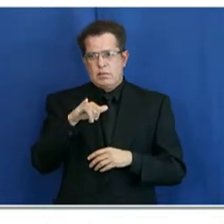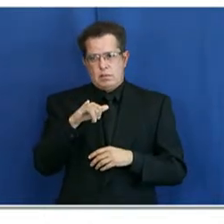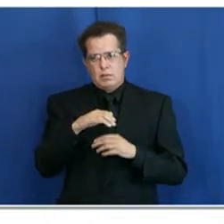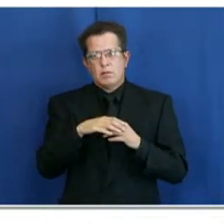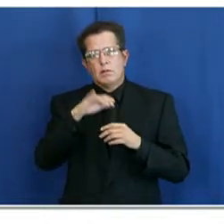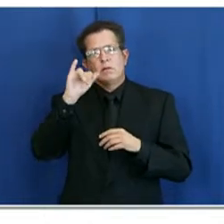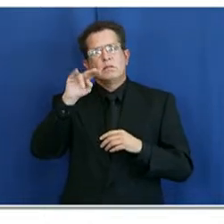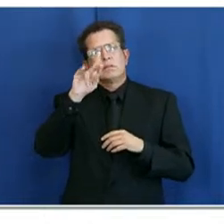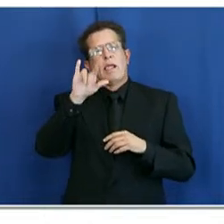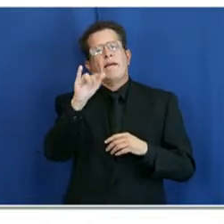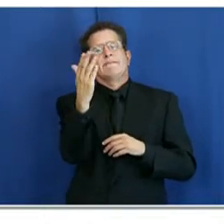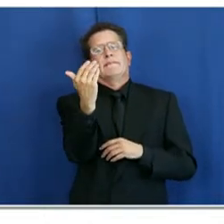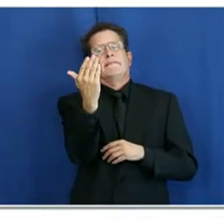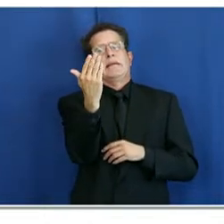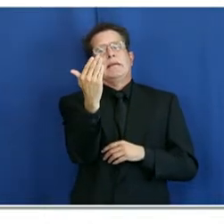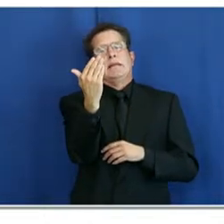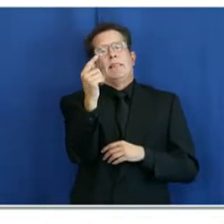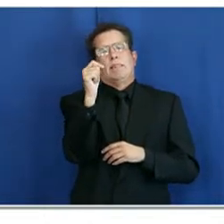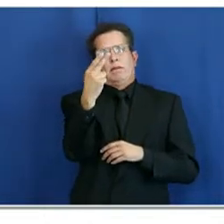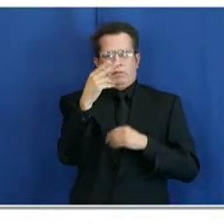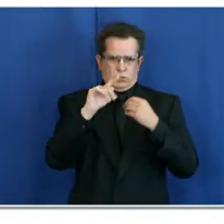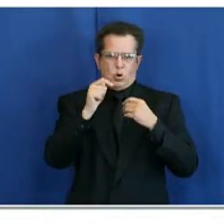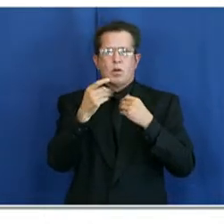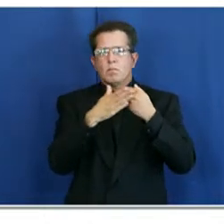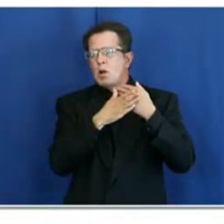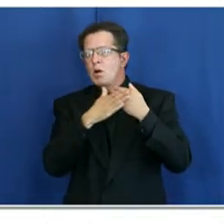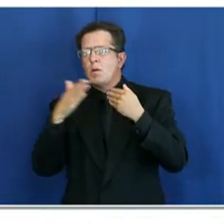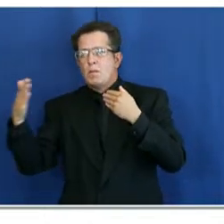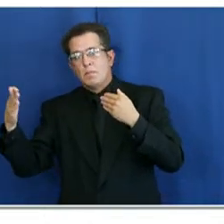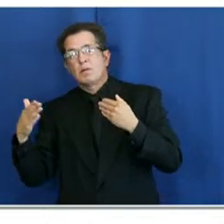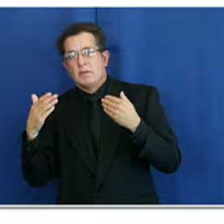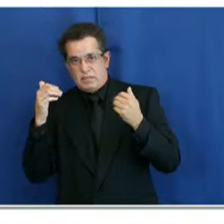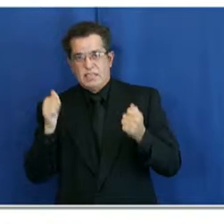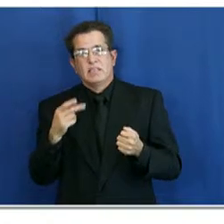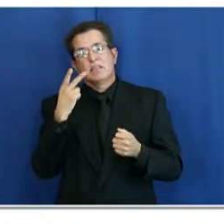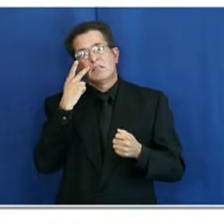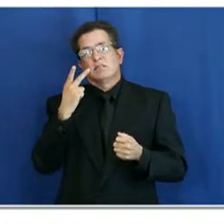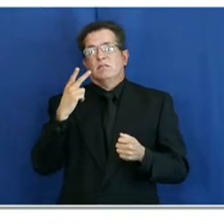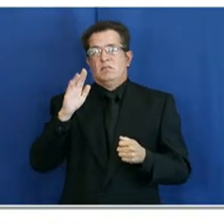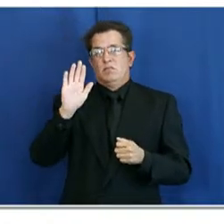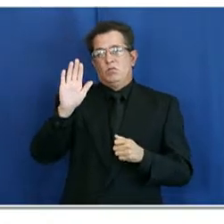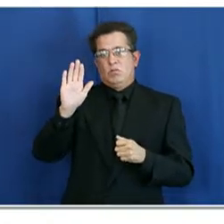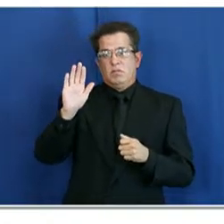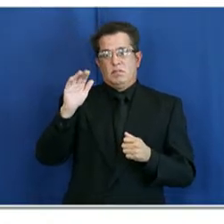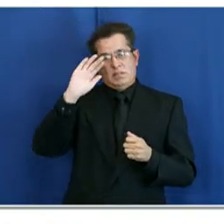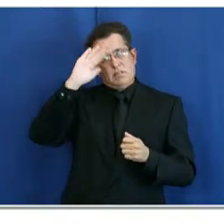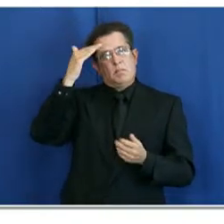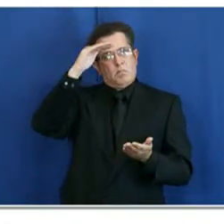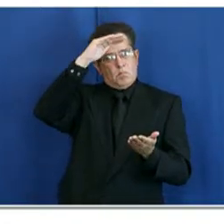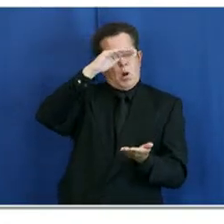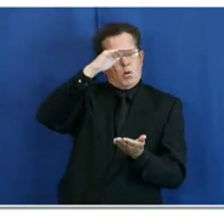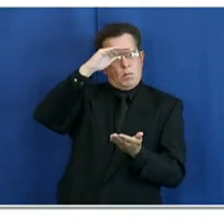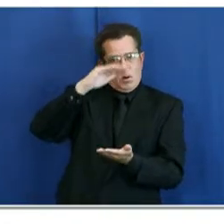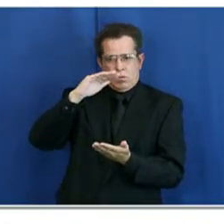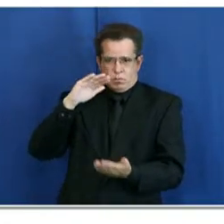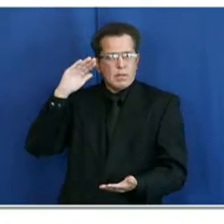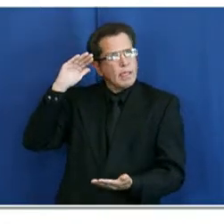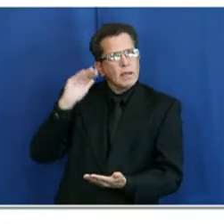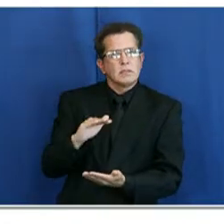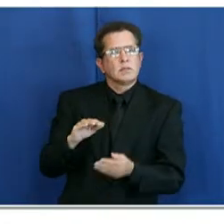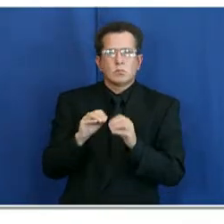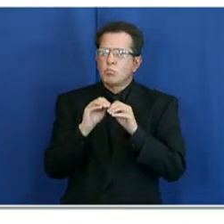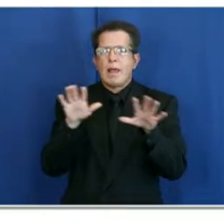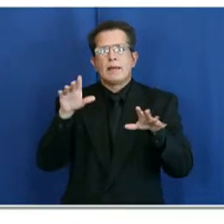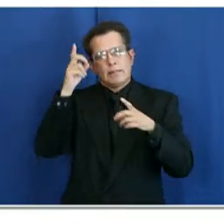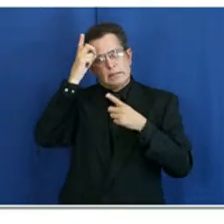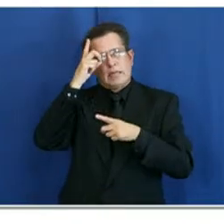midnight, July 15th. And here we can see the progressive decrease in the number of cases with